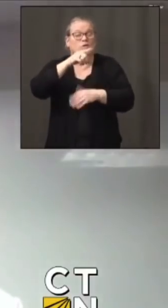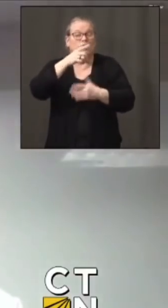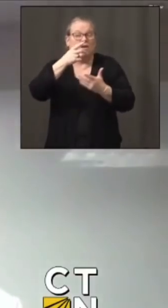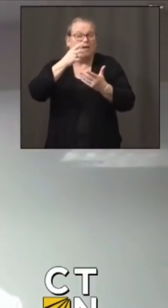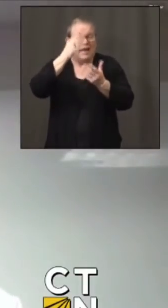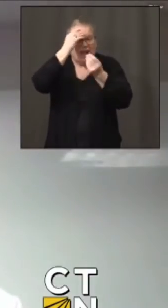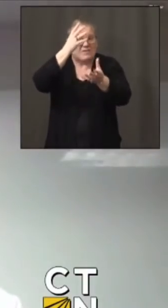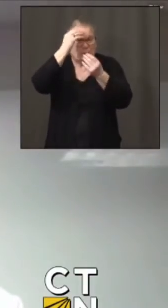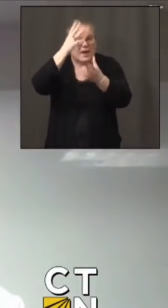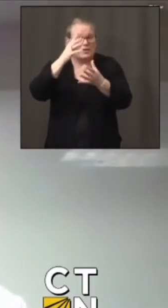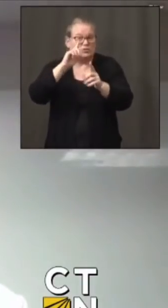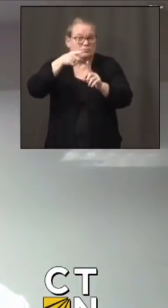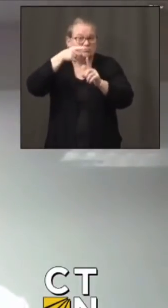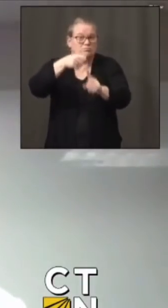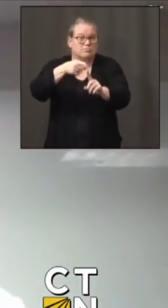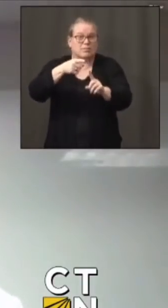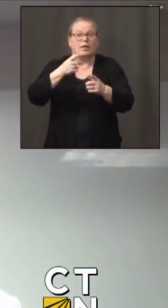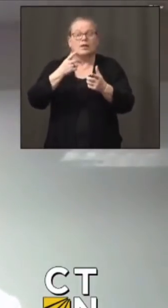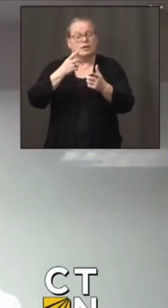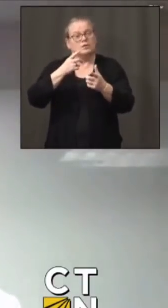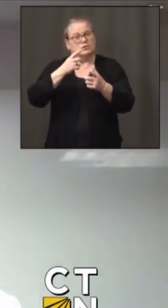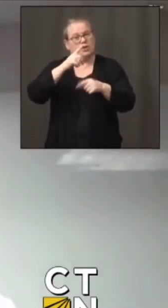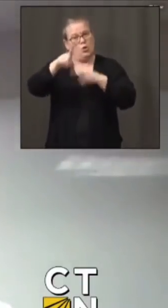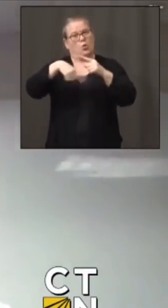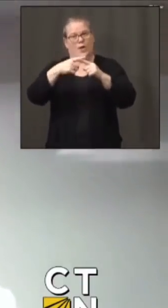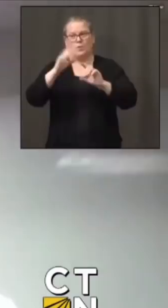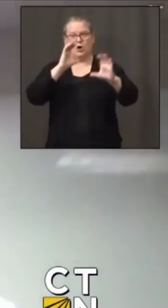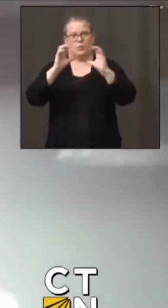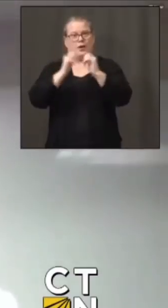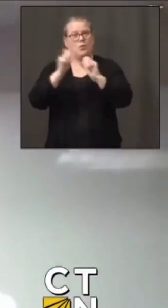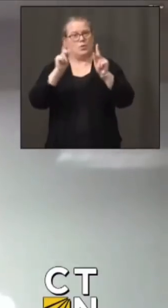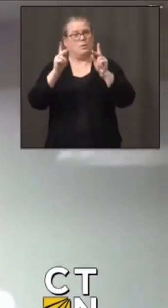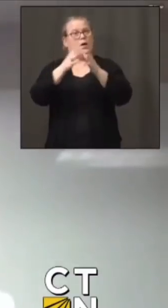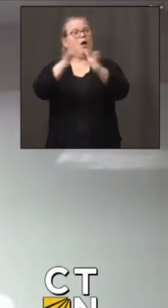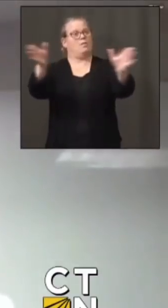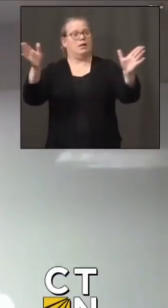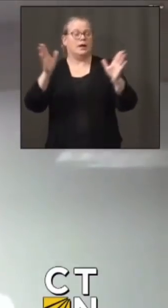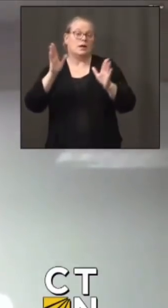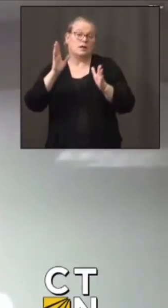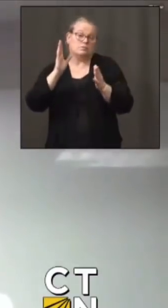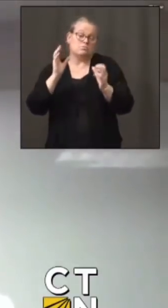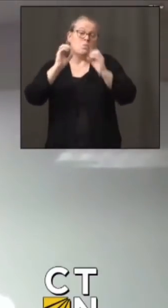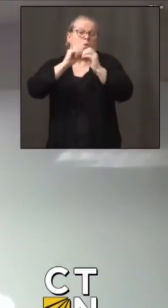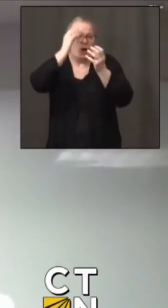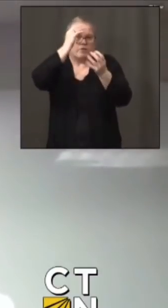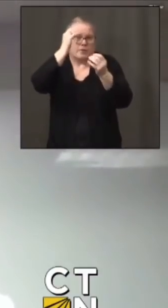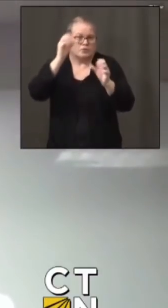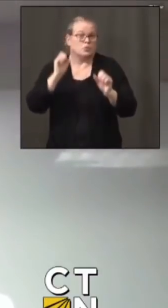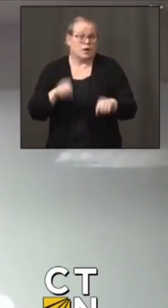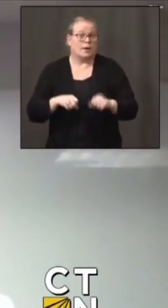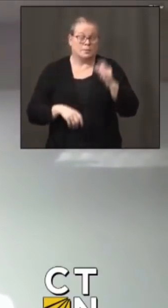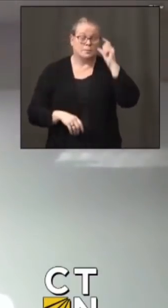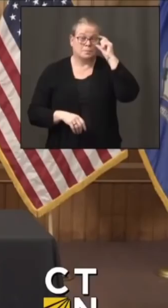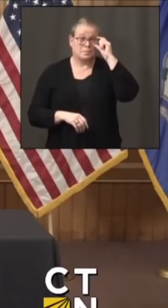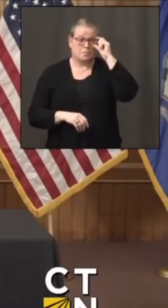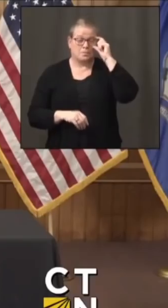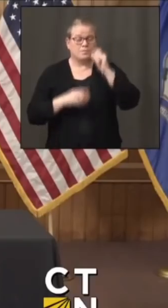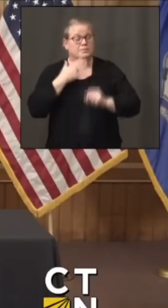As soon as we get to that area that we're communicating with the public and administering it to the public, we will. Thank you.